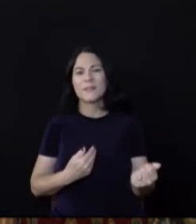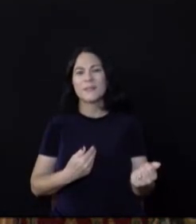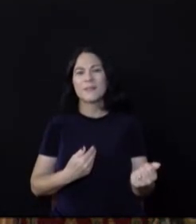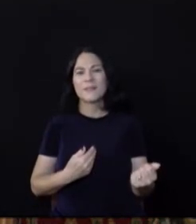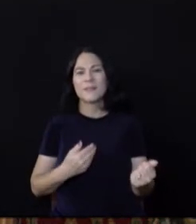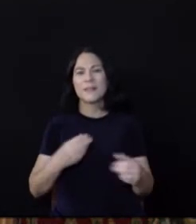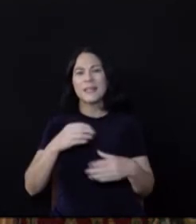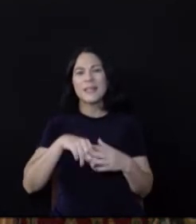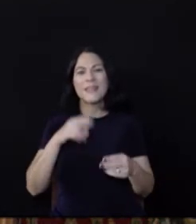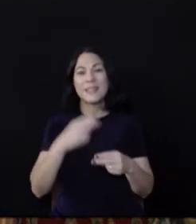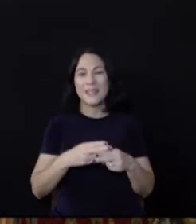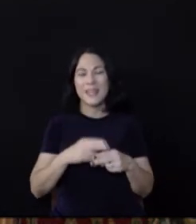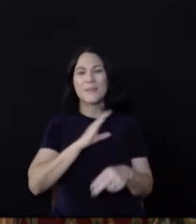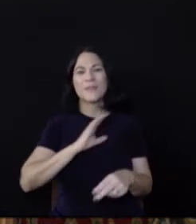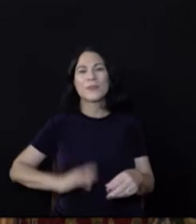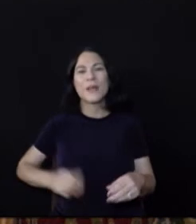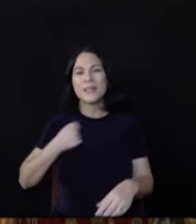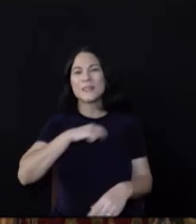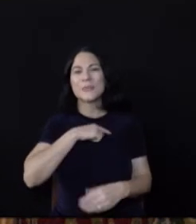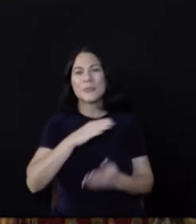In the name of Christ, we pray.